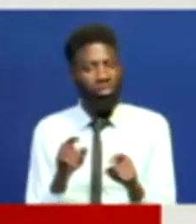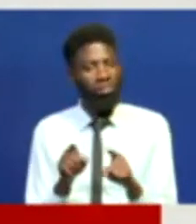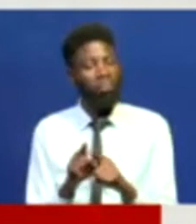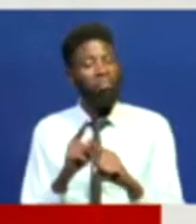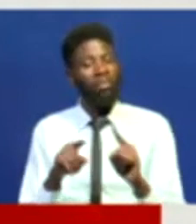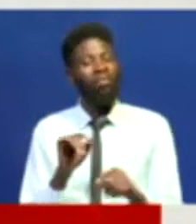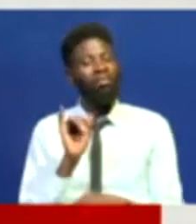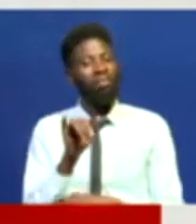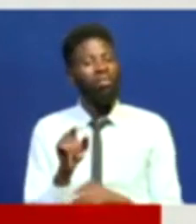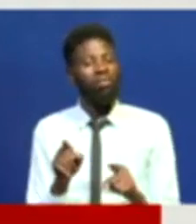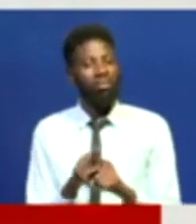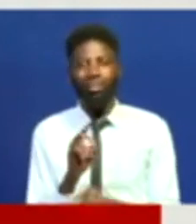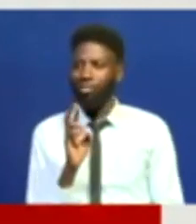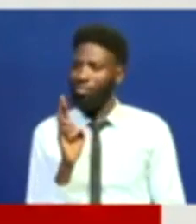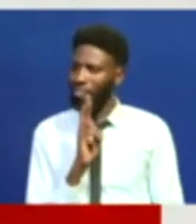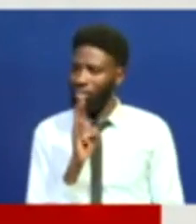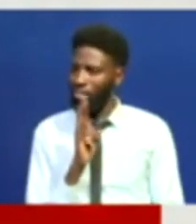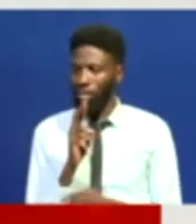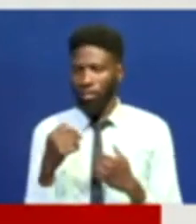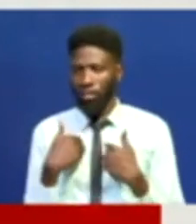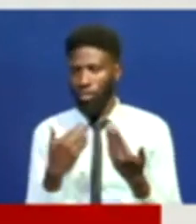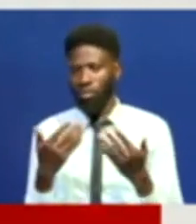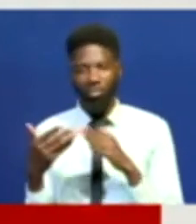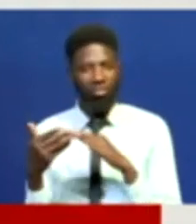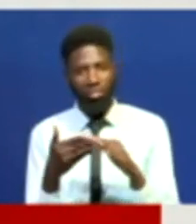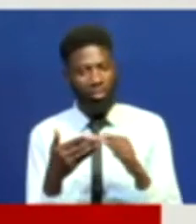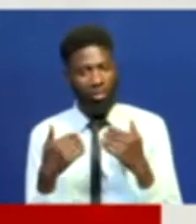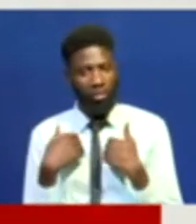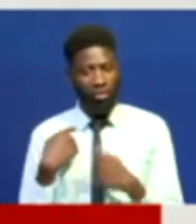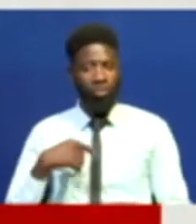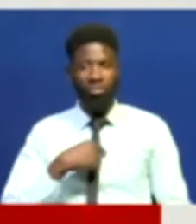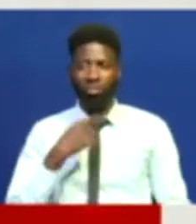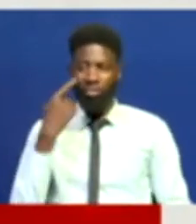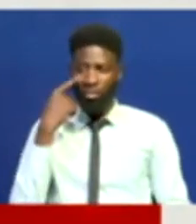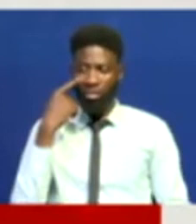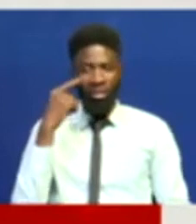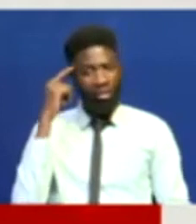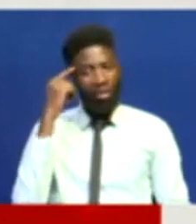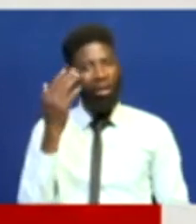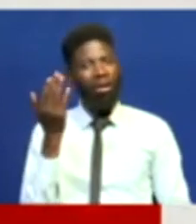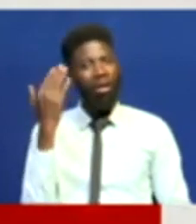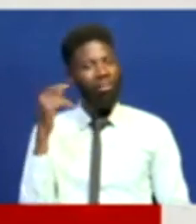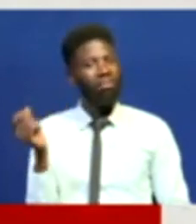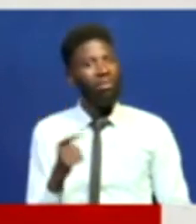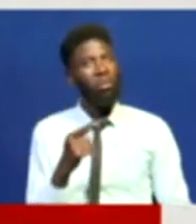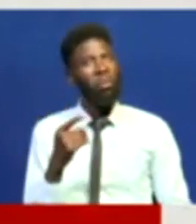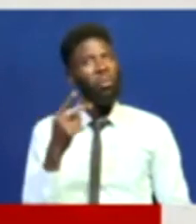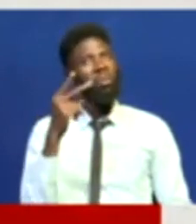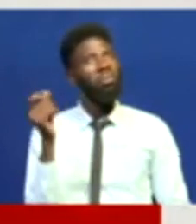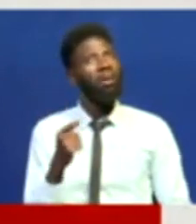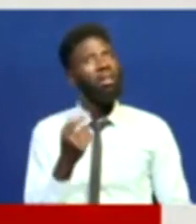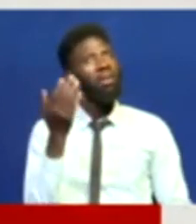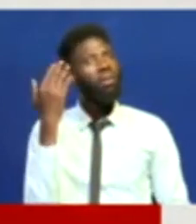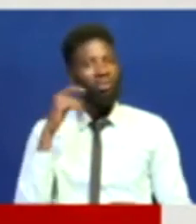with the risk of attacks. And we saw, I think it was last month or yes. last month, but one, where, you